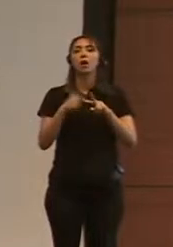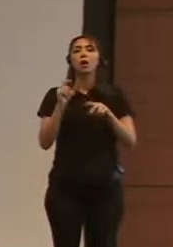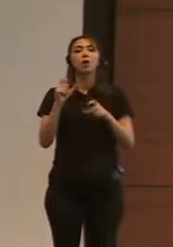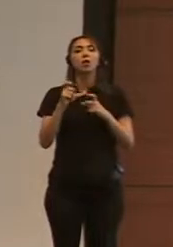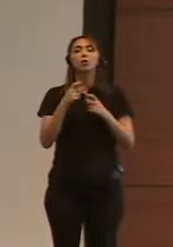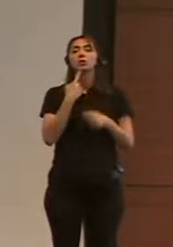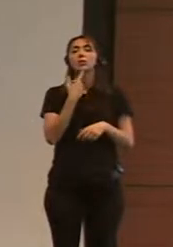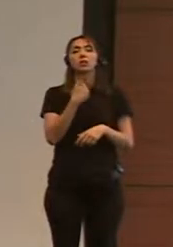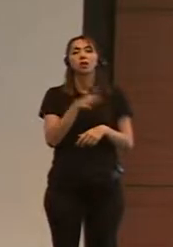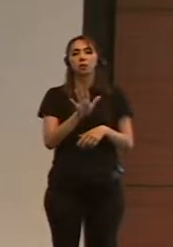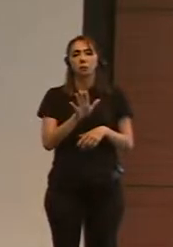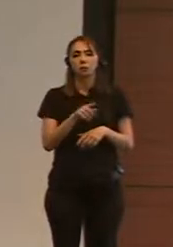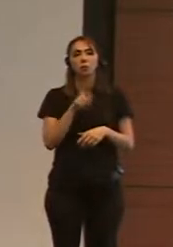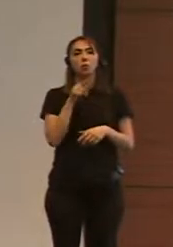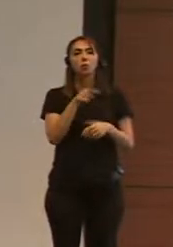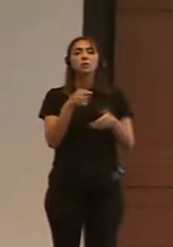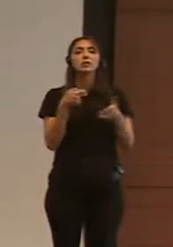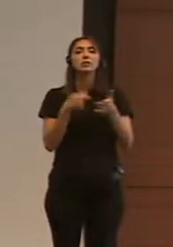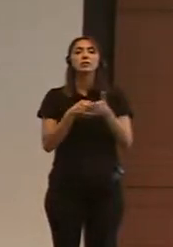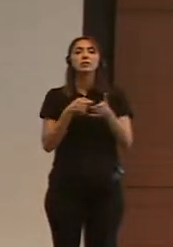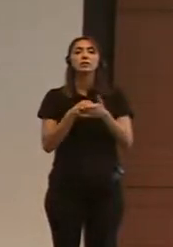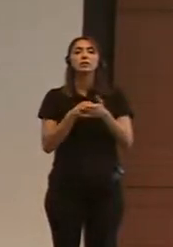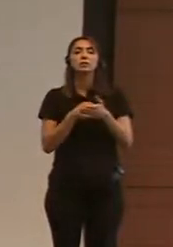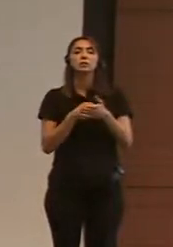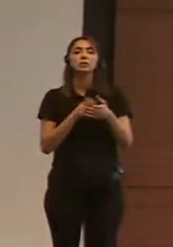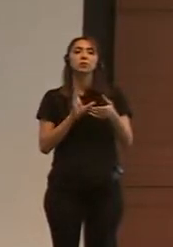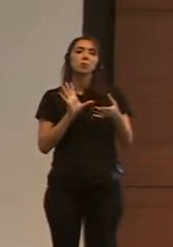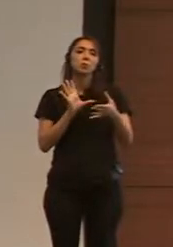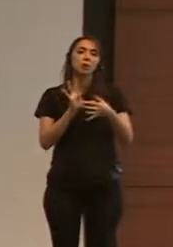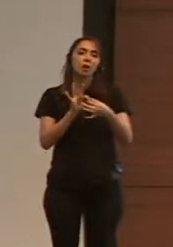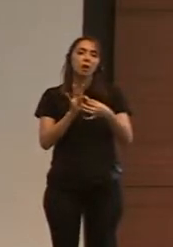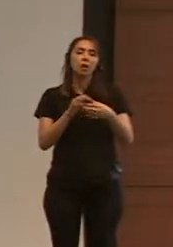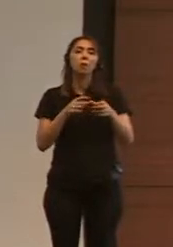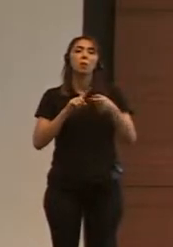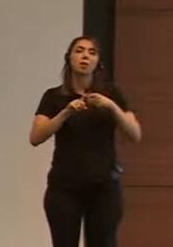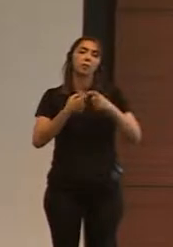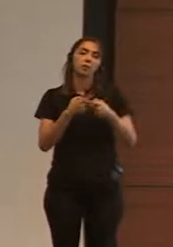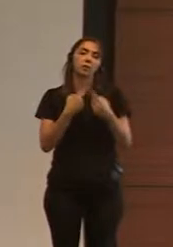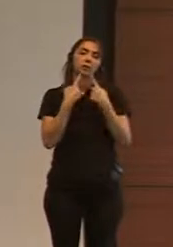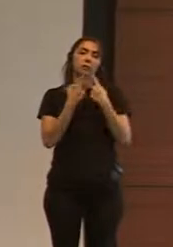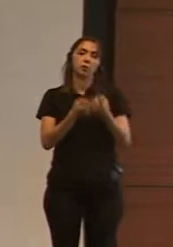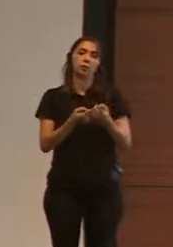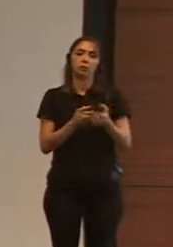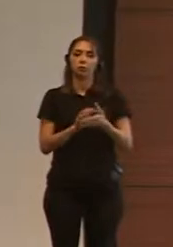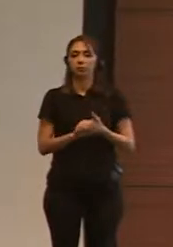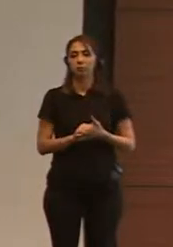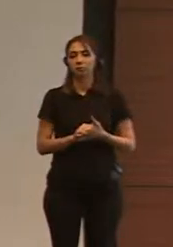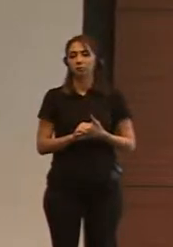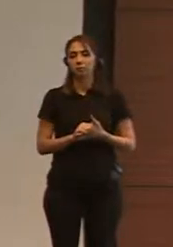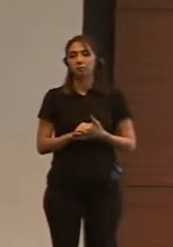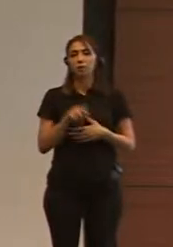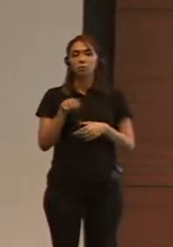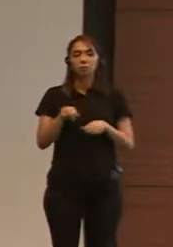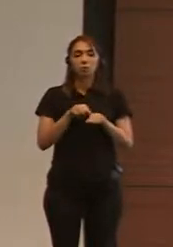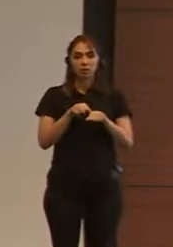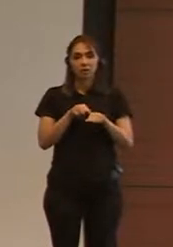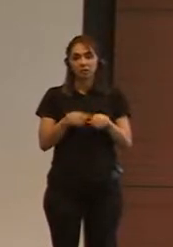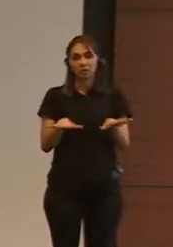they would call it a cows but we don't call it cows any longer this is interconnectivity